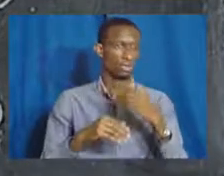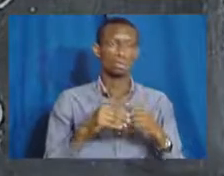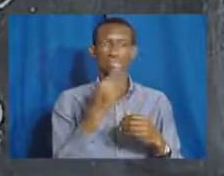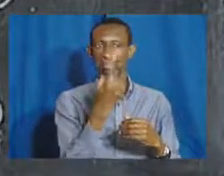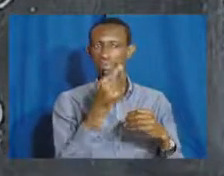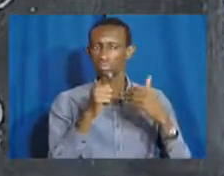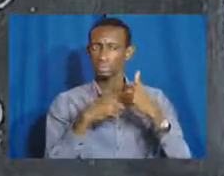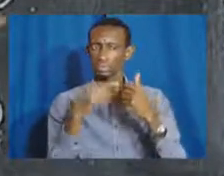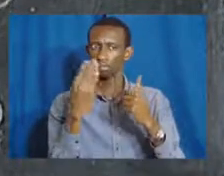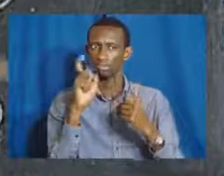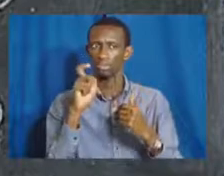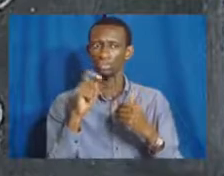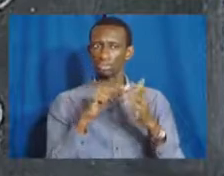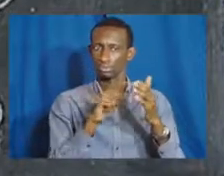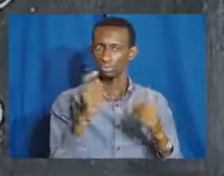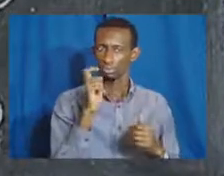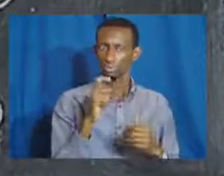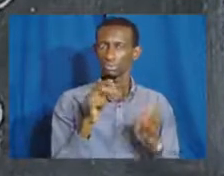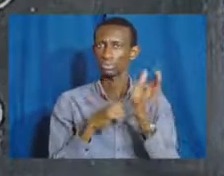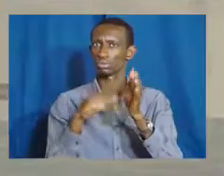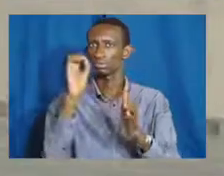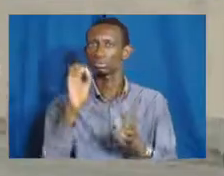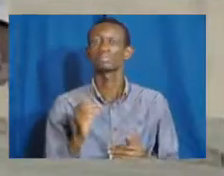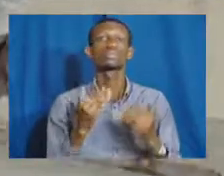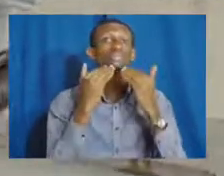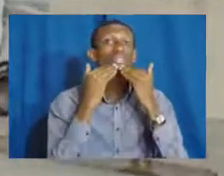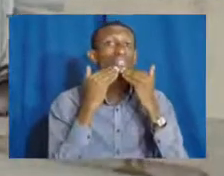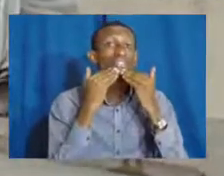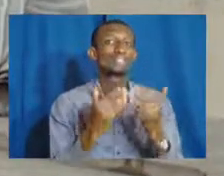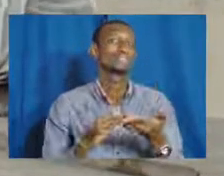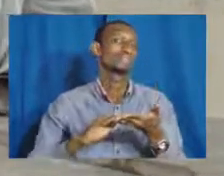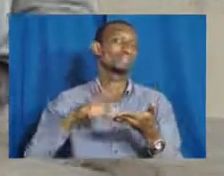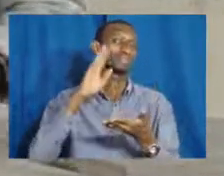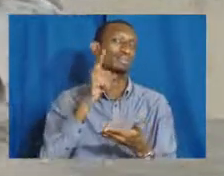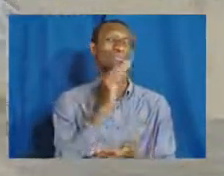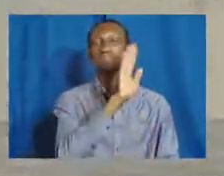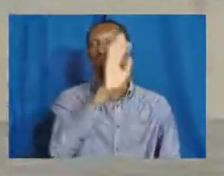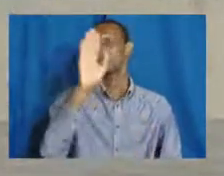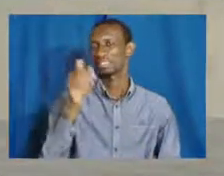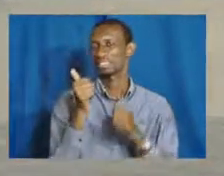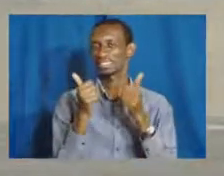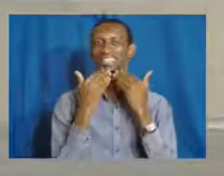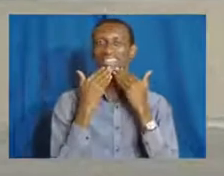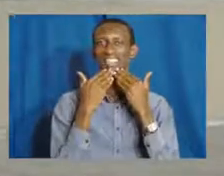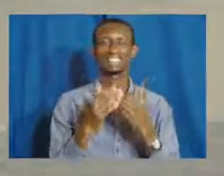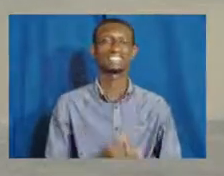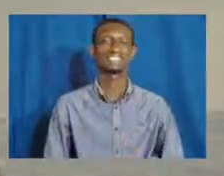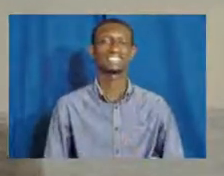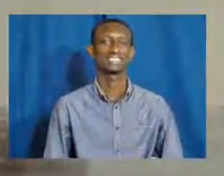0. Thank you very much for your participation. Thank you.